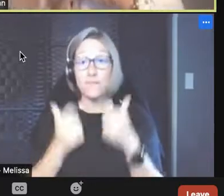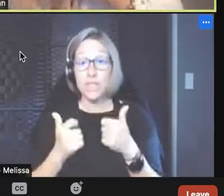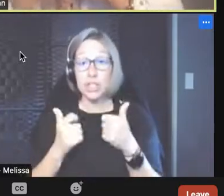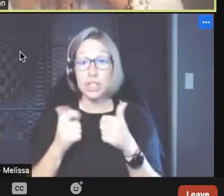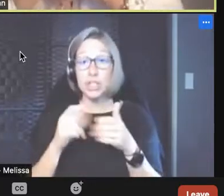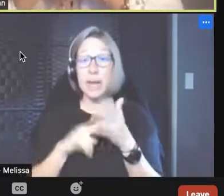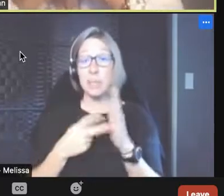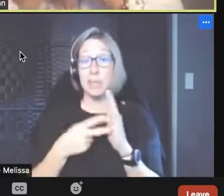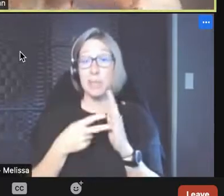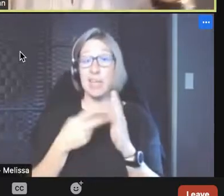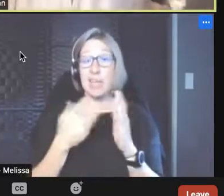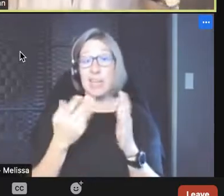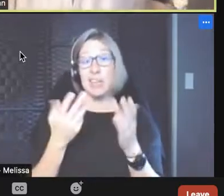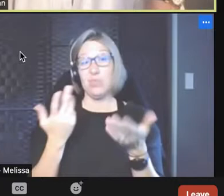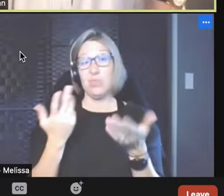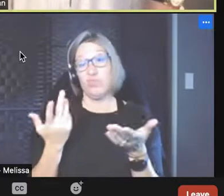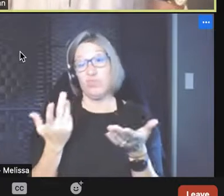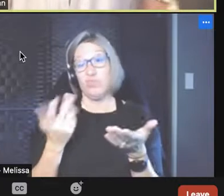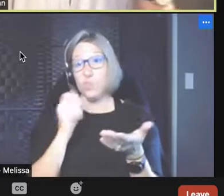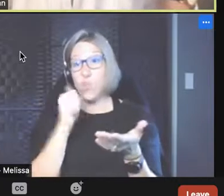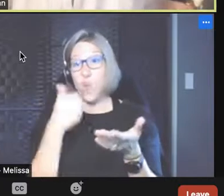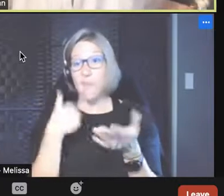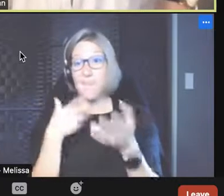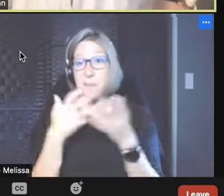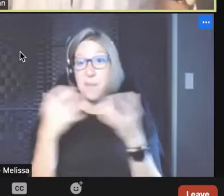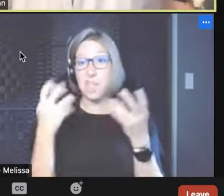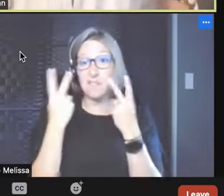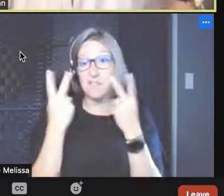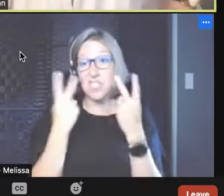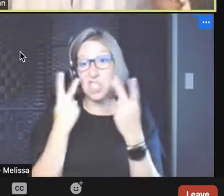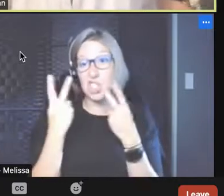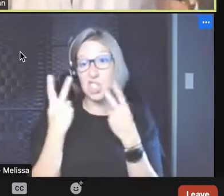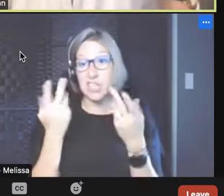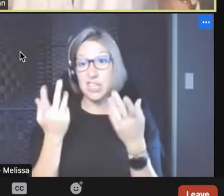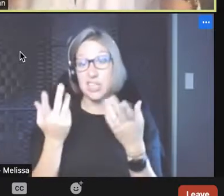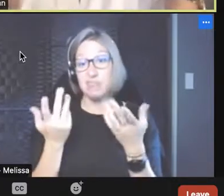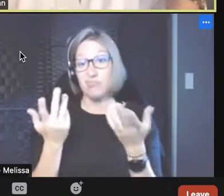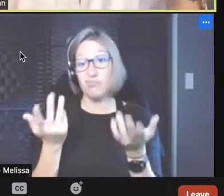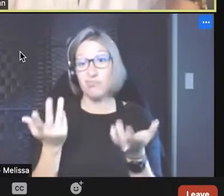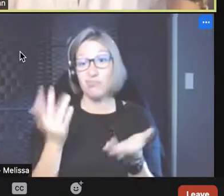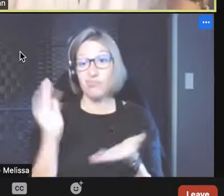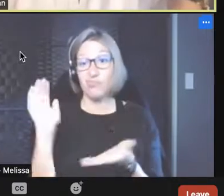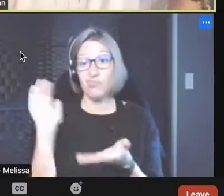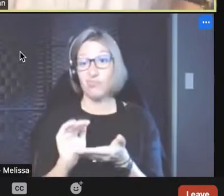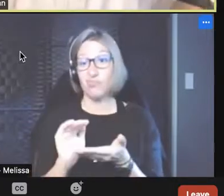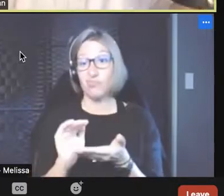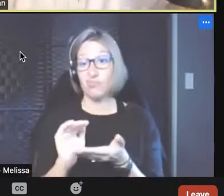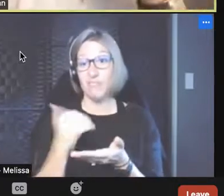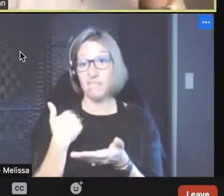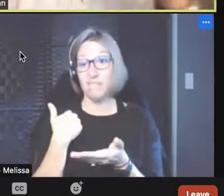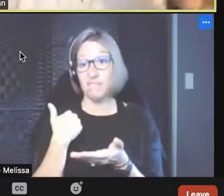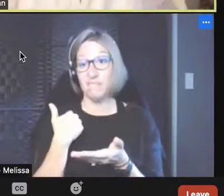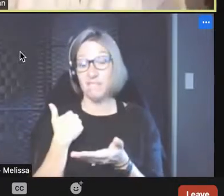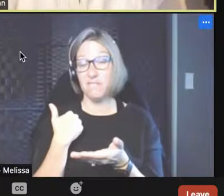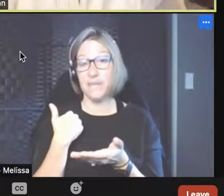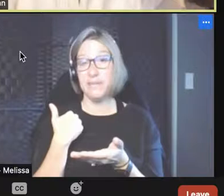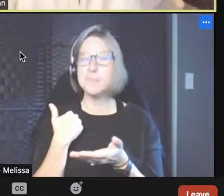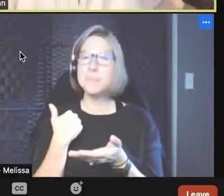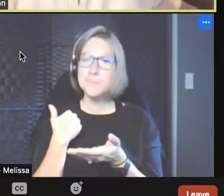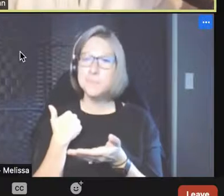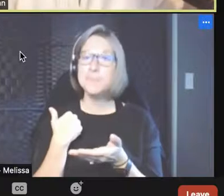or less. You didn't have as much vision in your cup. Your capacity was diminished. So there were places